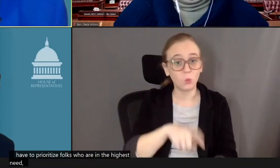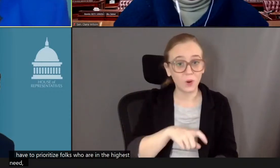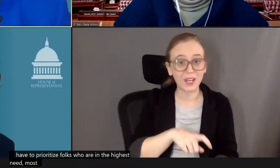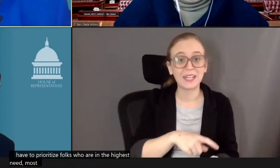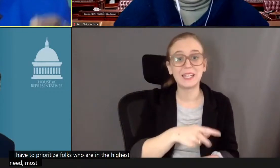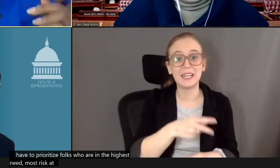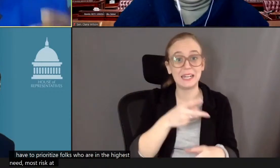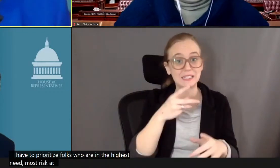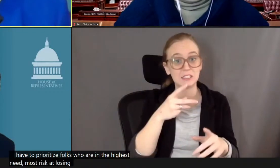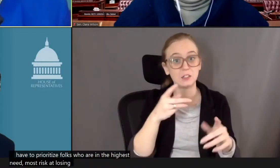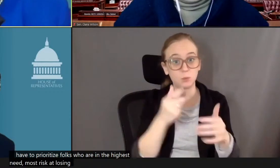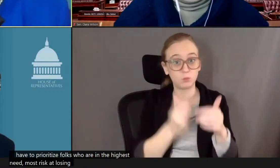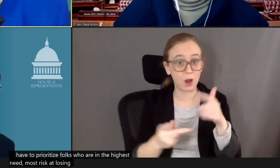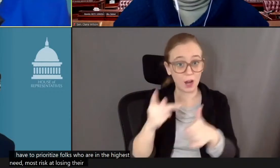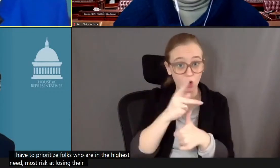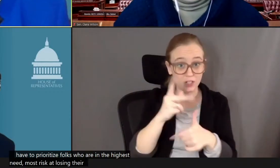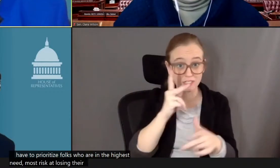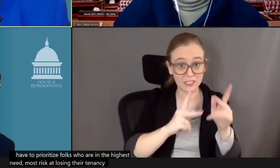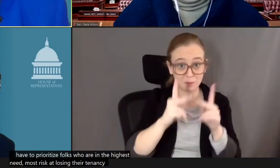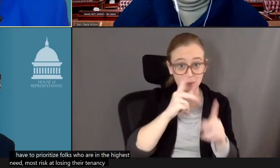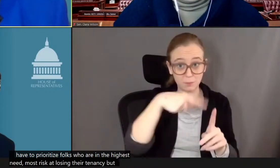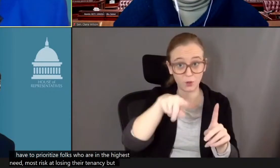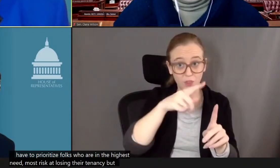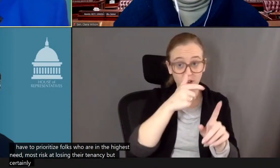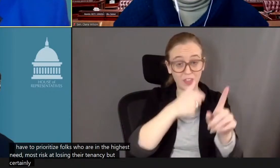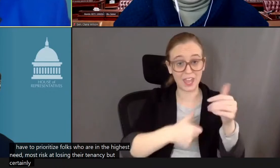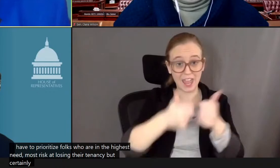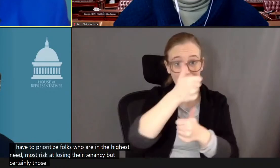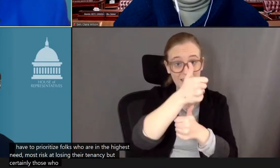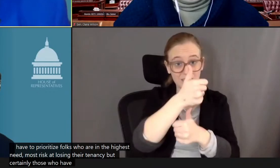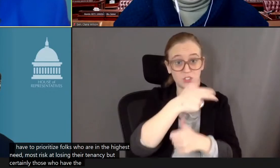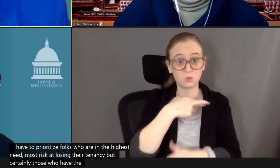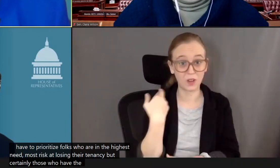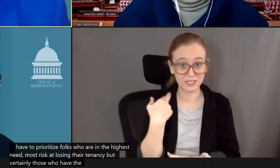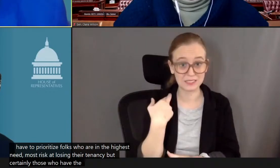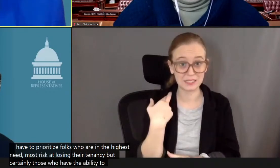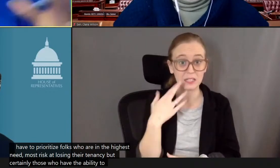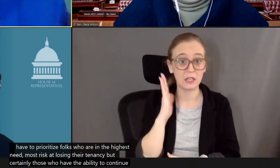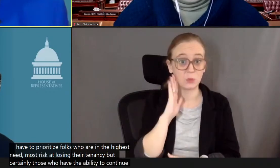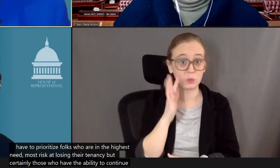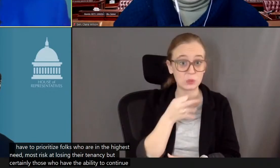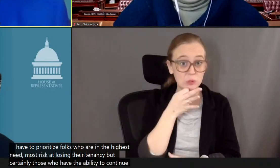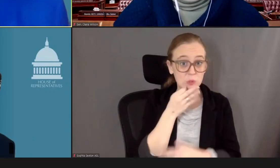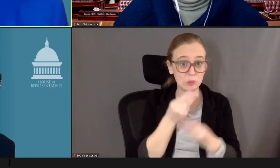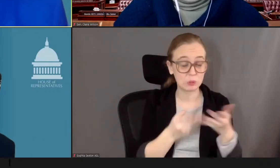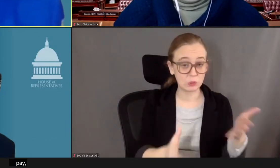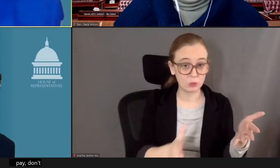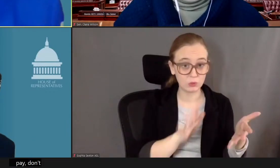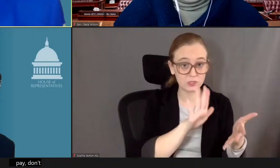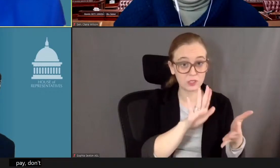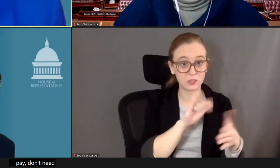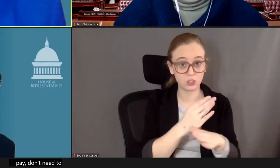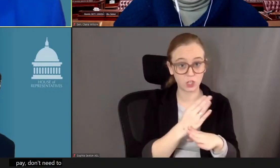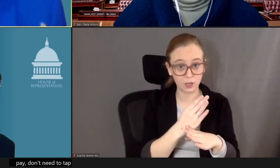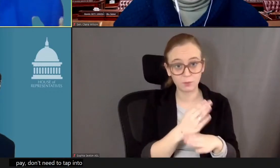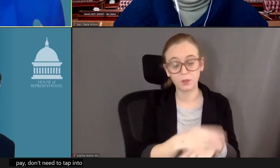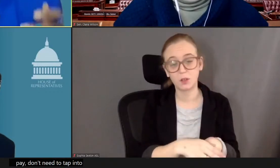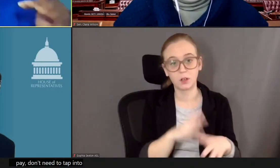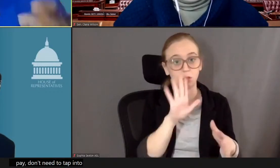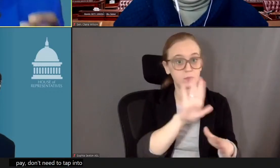tenancy. But certainly those who have the ability to continue to pay, don't need to tap into that